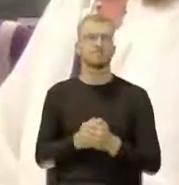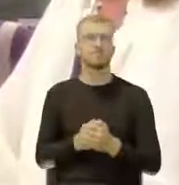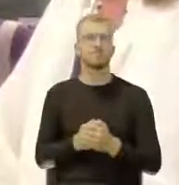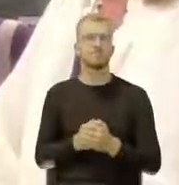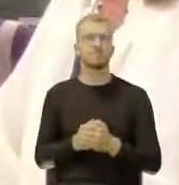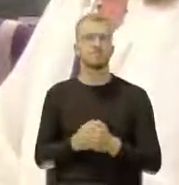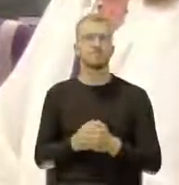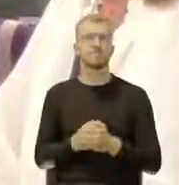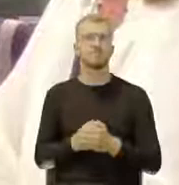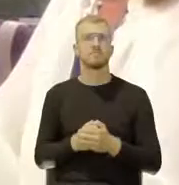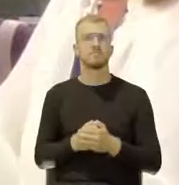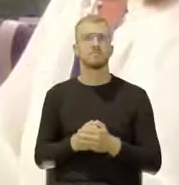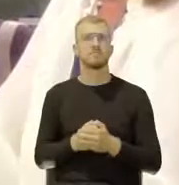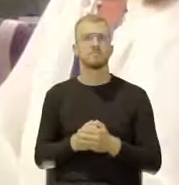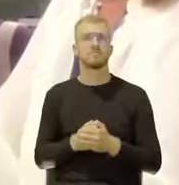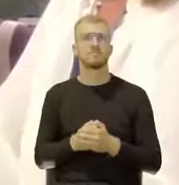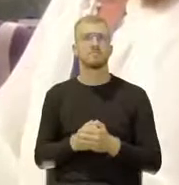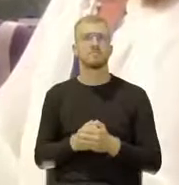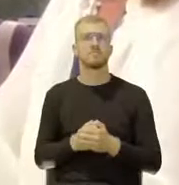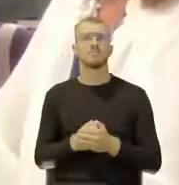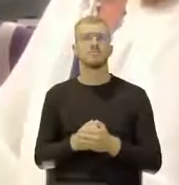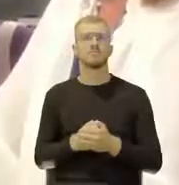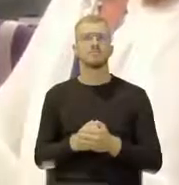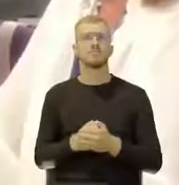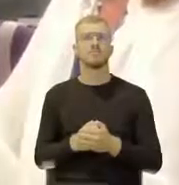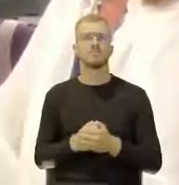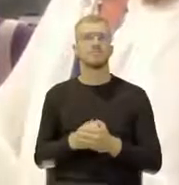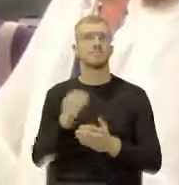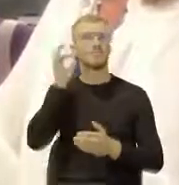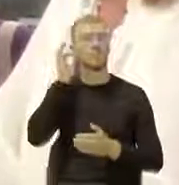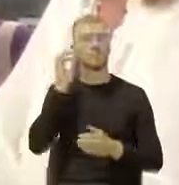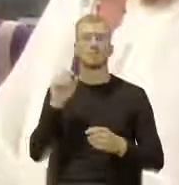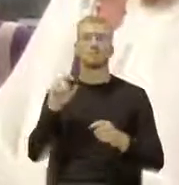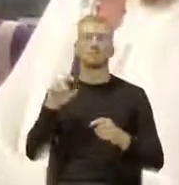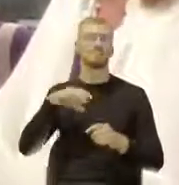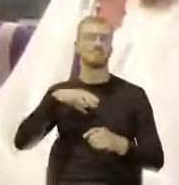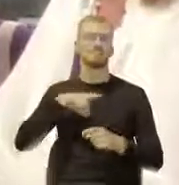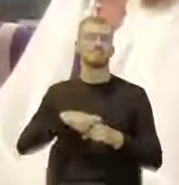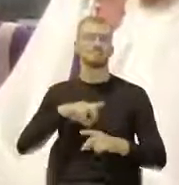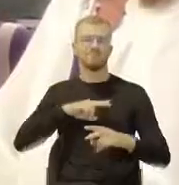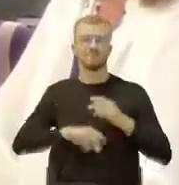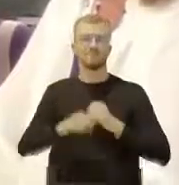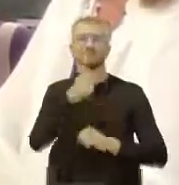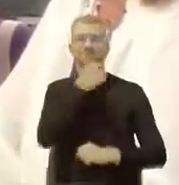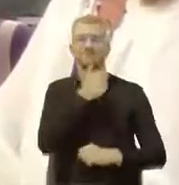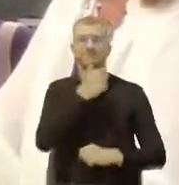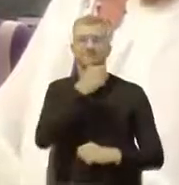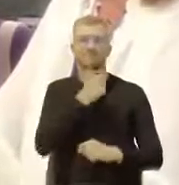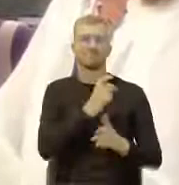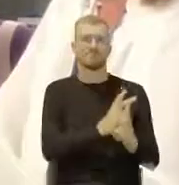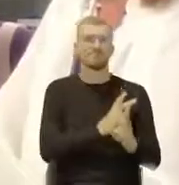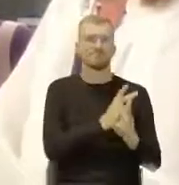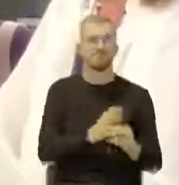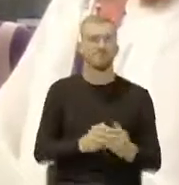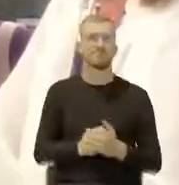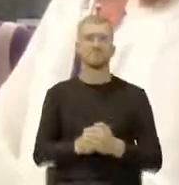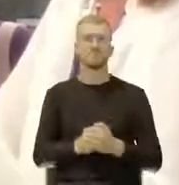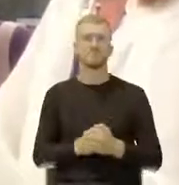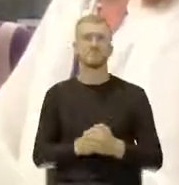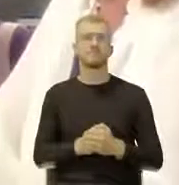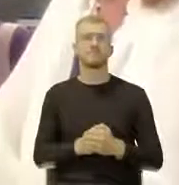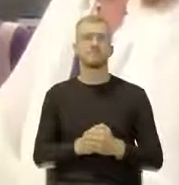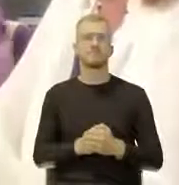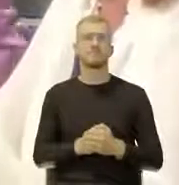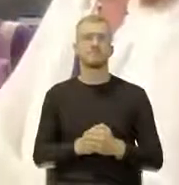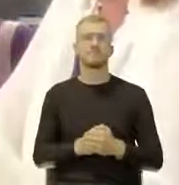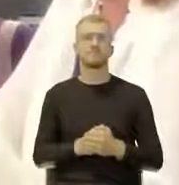childcare service, for education, for extra school time, should care for people with disabilities, and should care for the